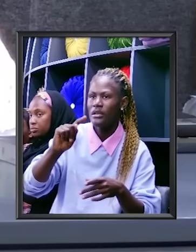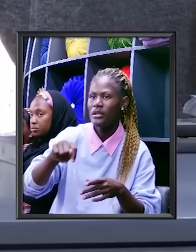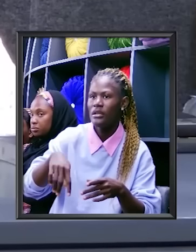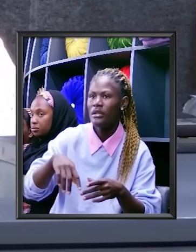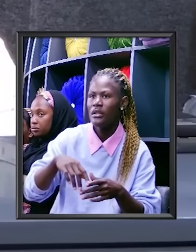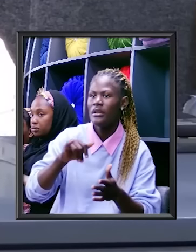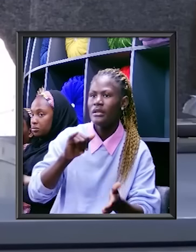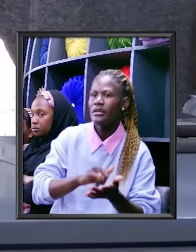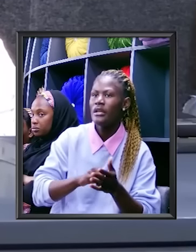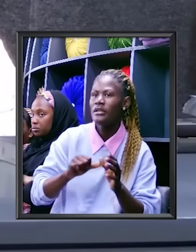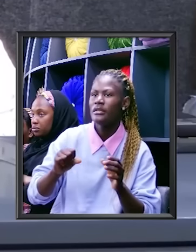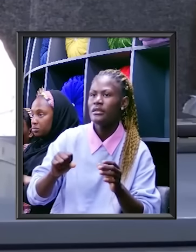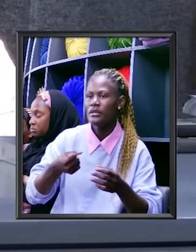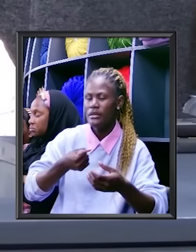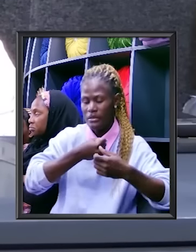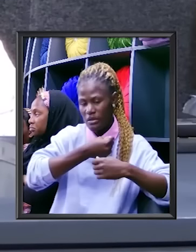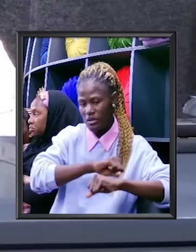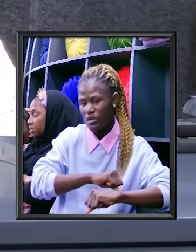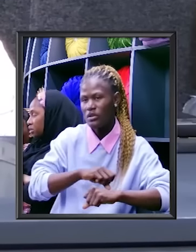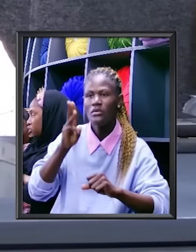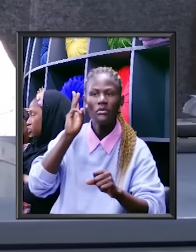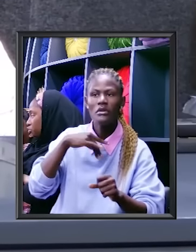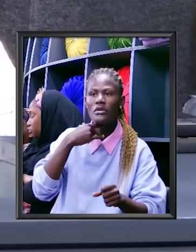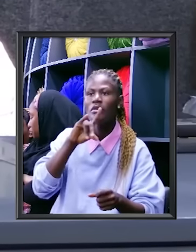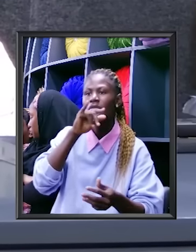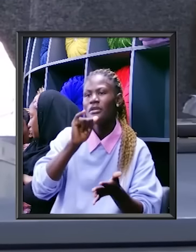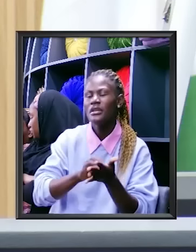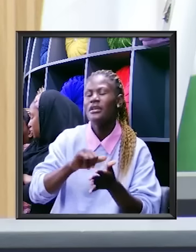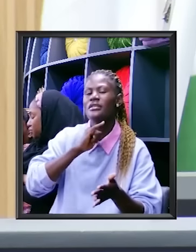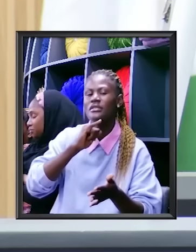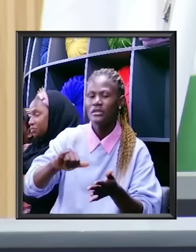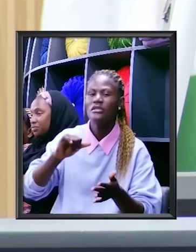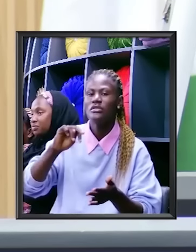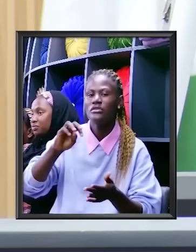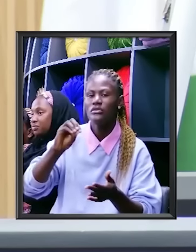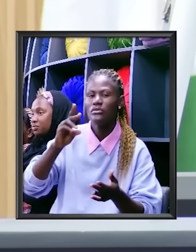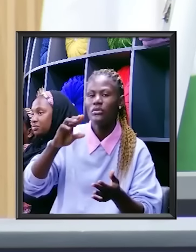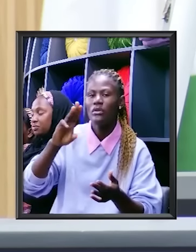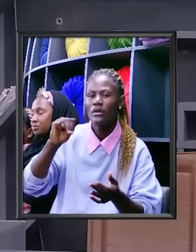security officer we're supposed to secure the bank will tell you say this thing normal thing.